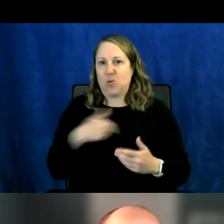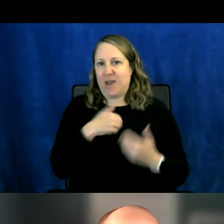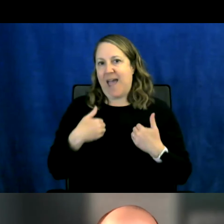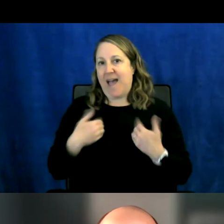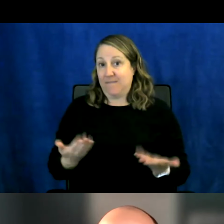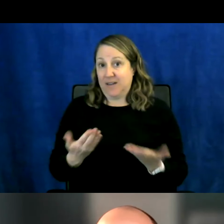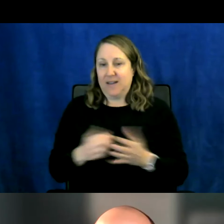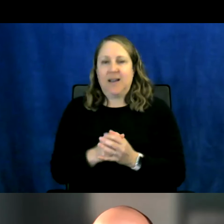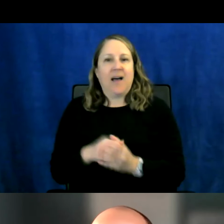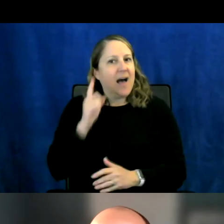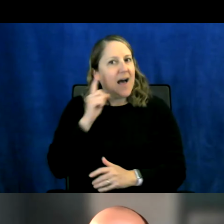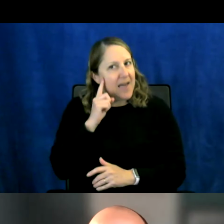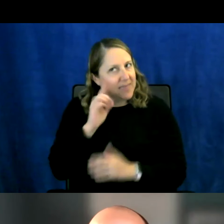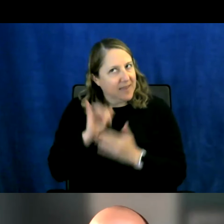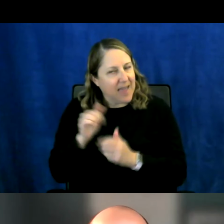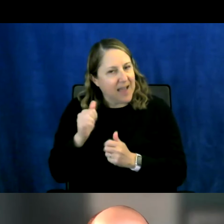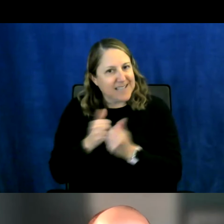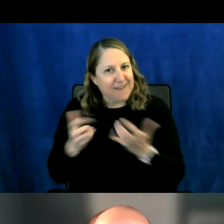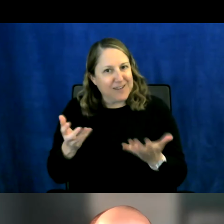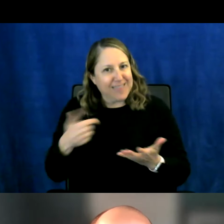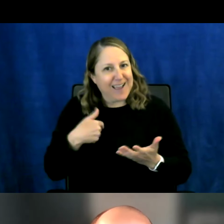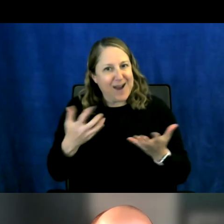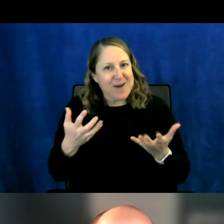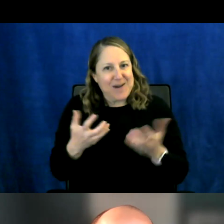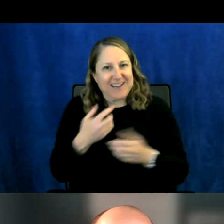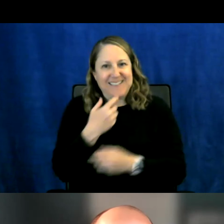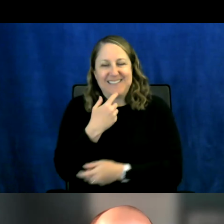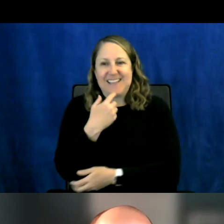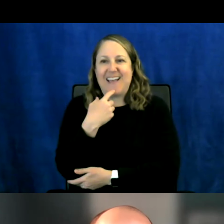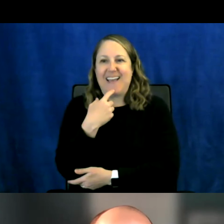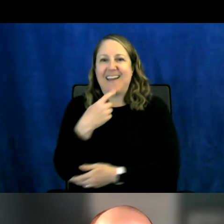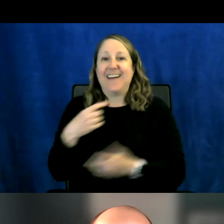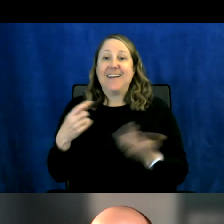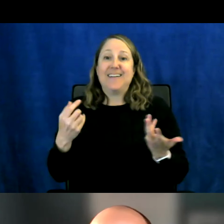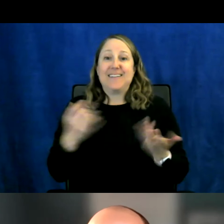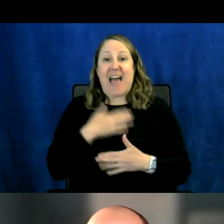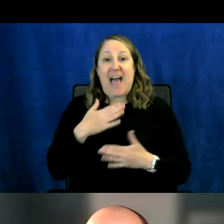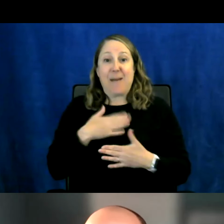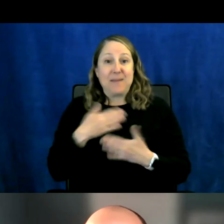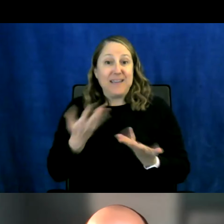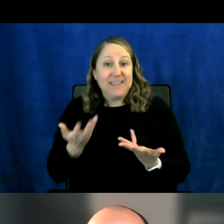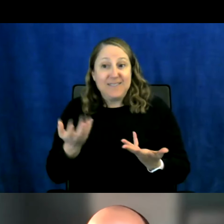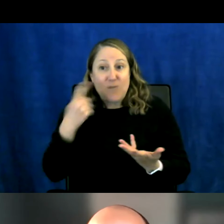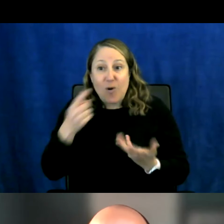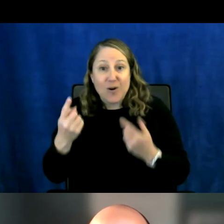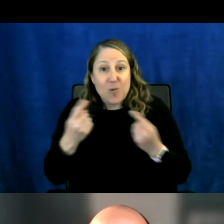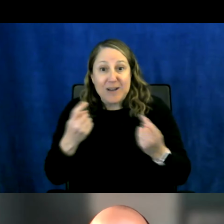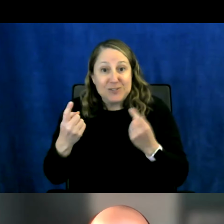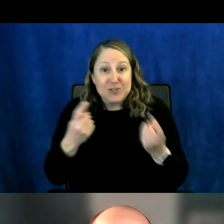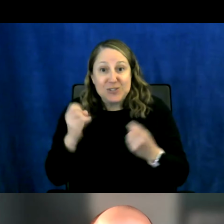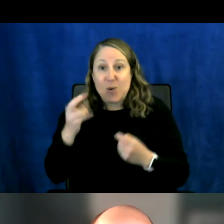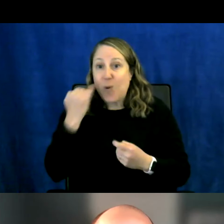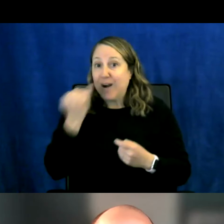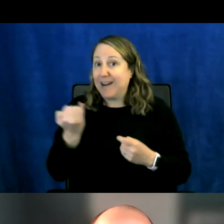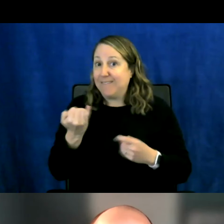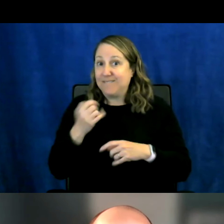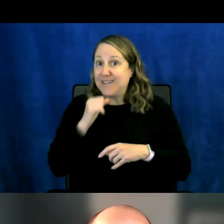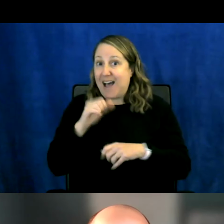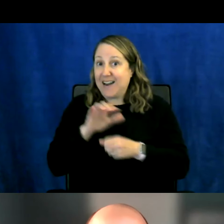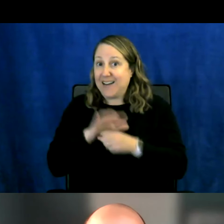I think I covered everything I was hoping to. So happy to take some questions about this, or if we're behind on the agenda, also